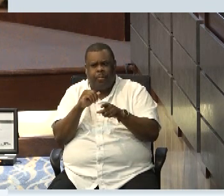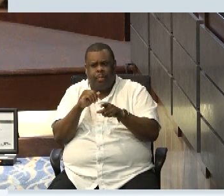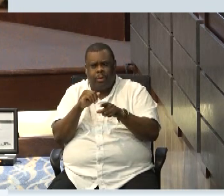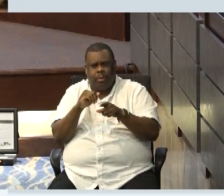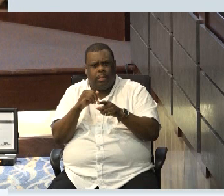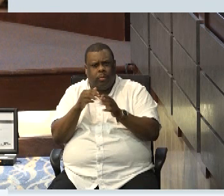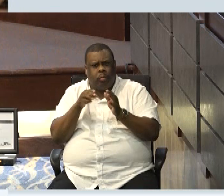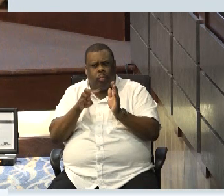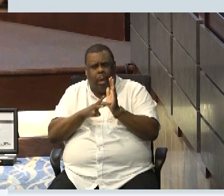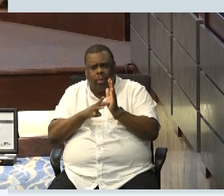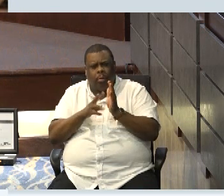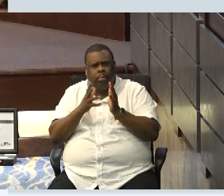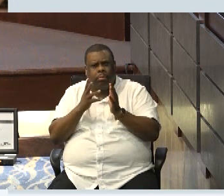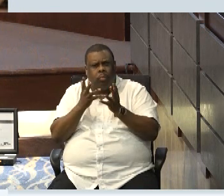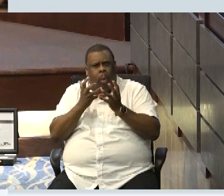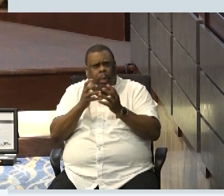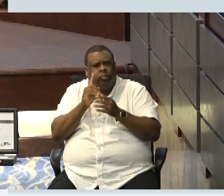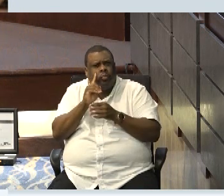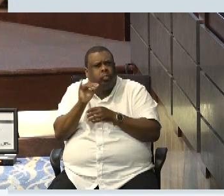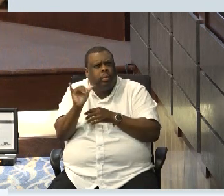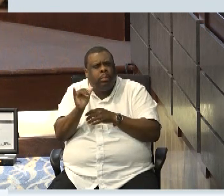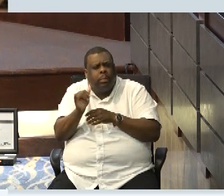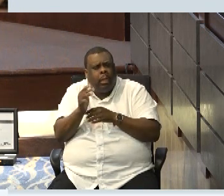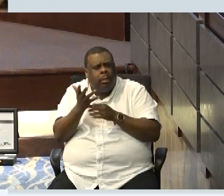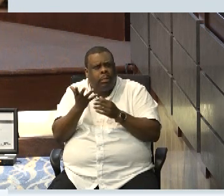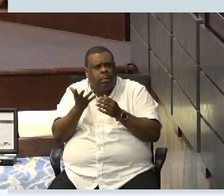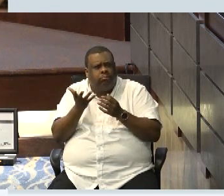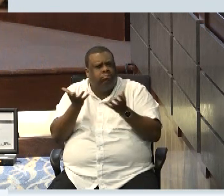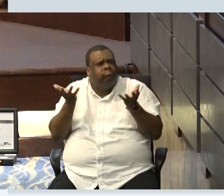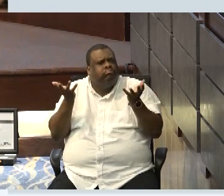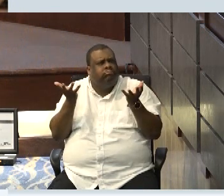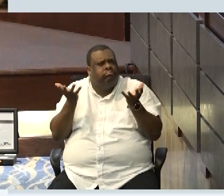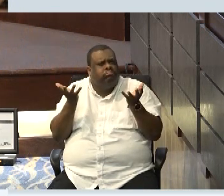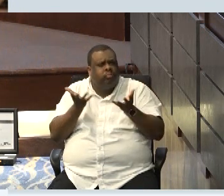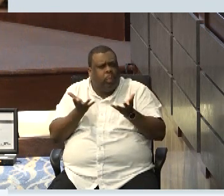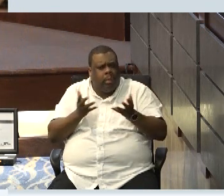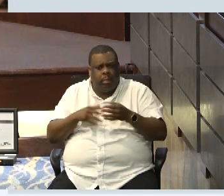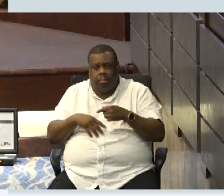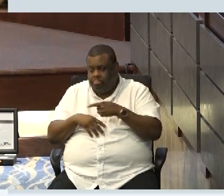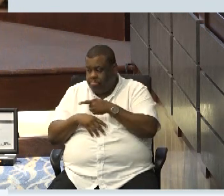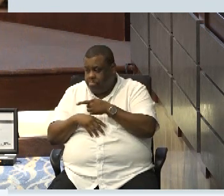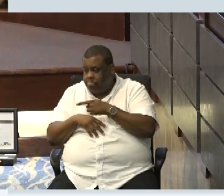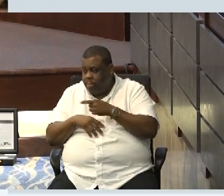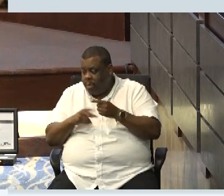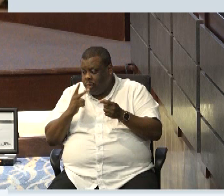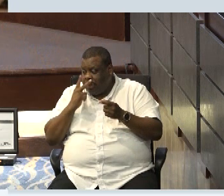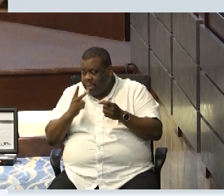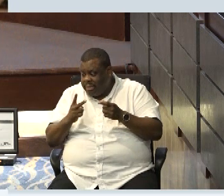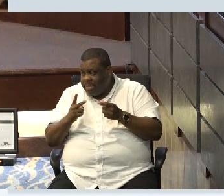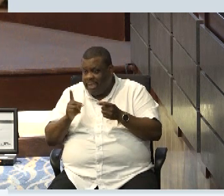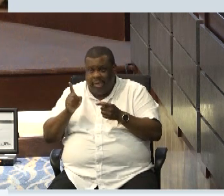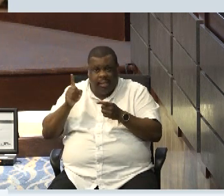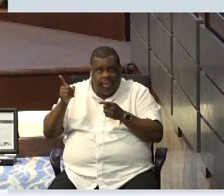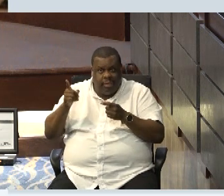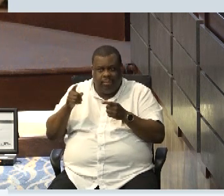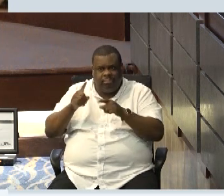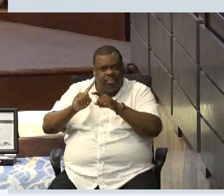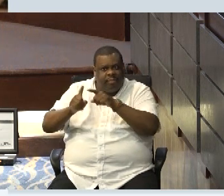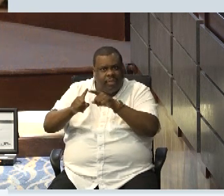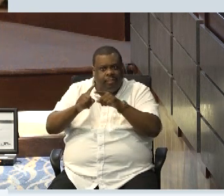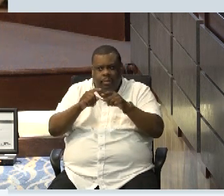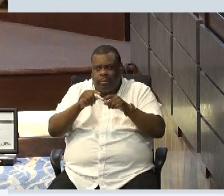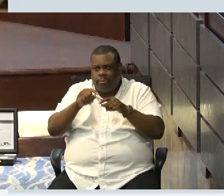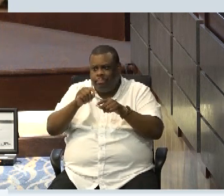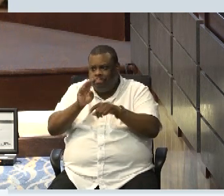like, we see concepts, we see qualified teams come in and give us concepts that they think